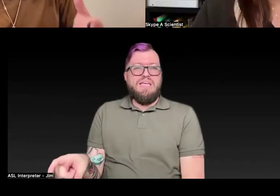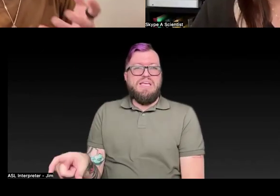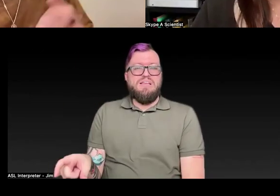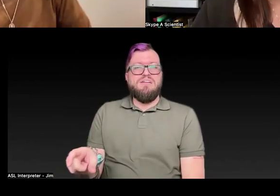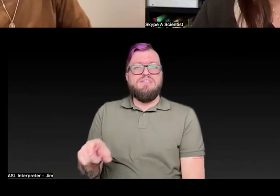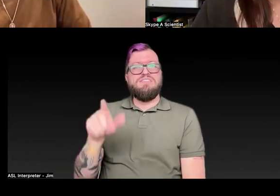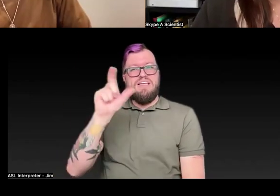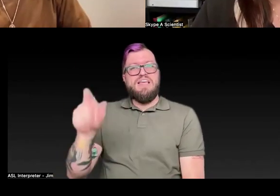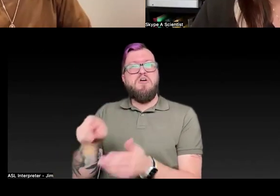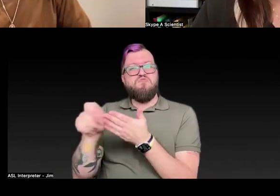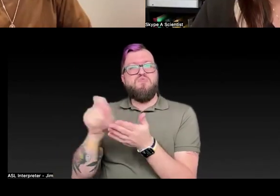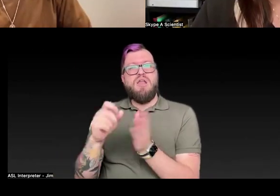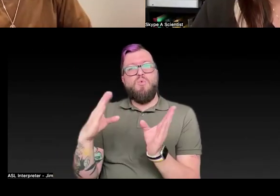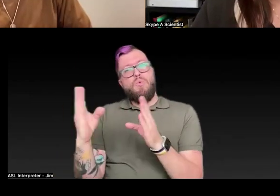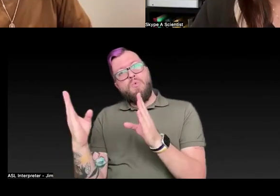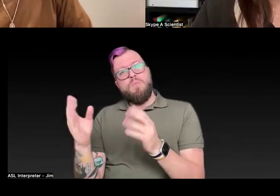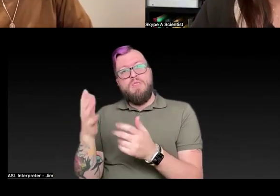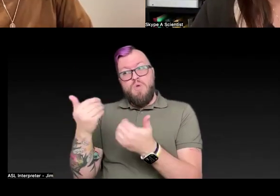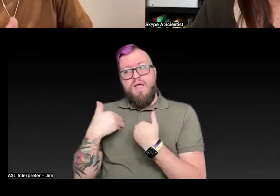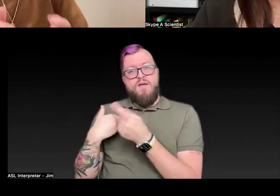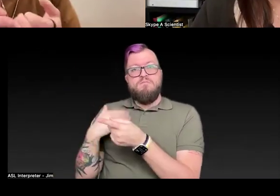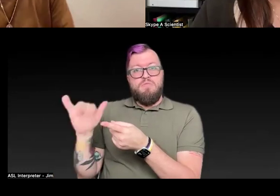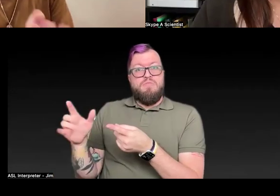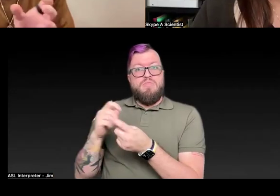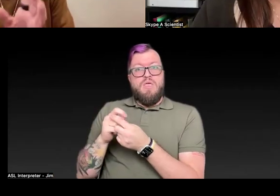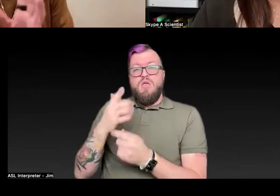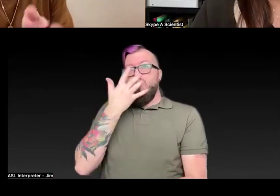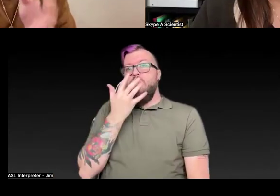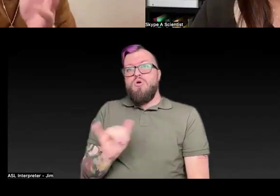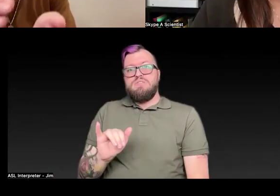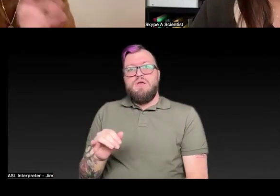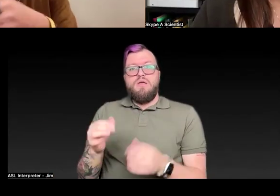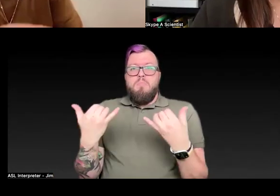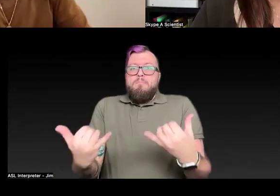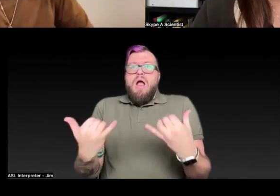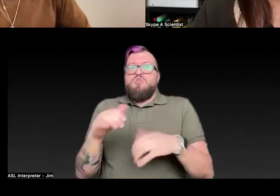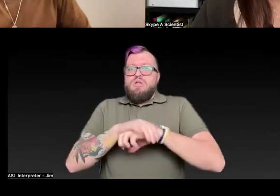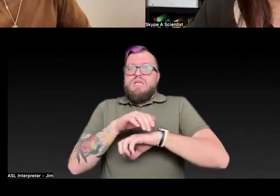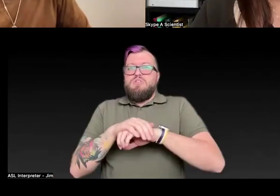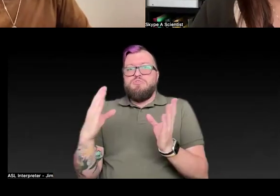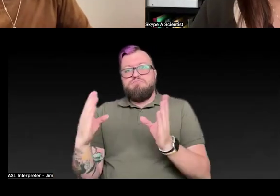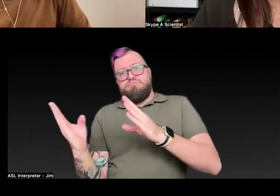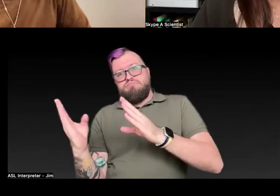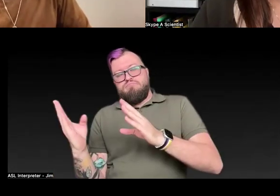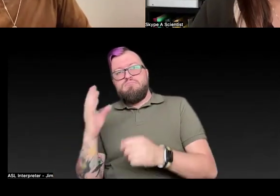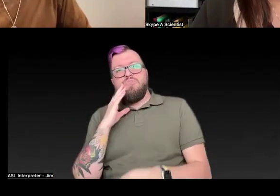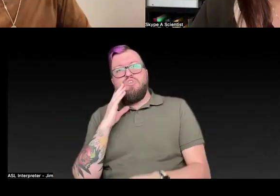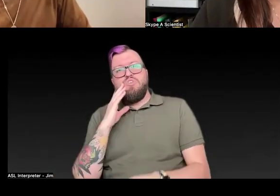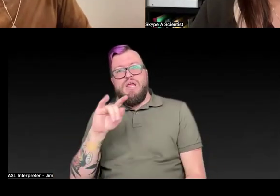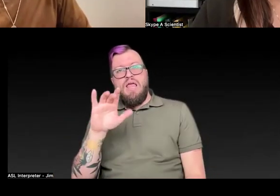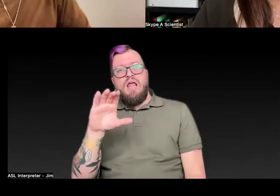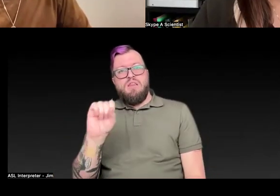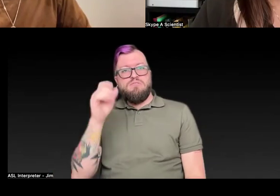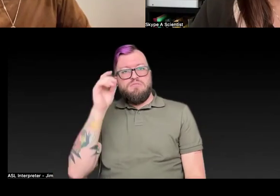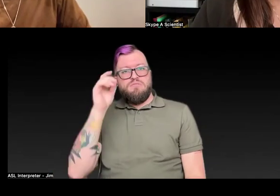script. So it's sort of a script that essentially looks like modern English in italics. Um, so